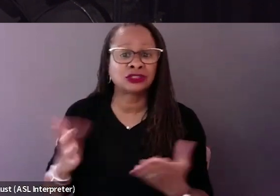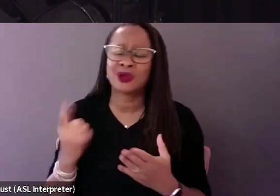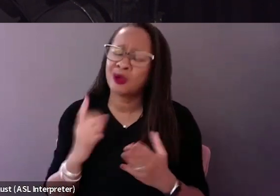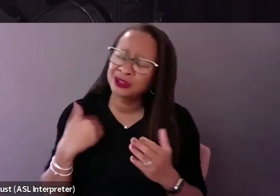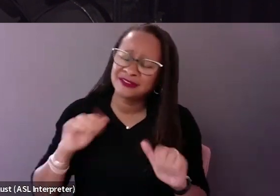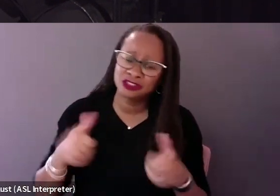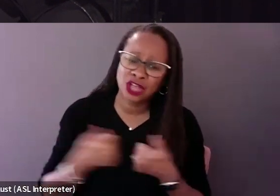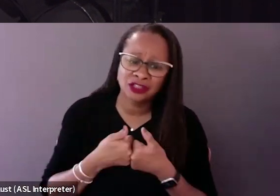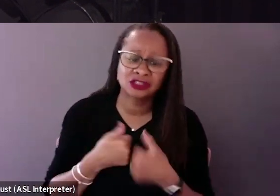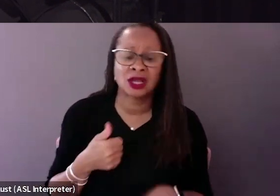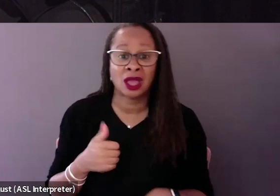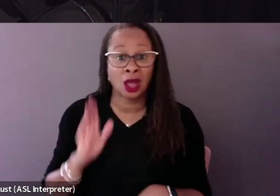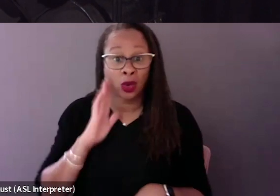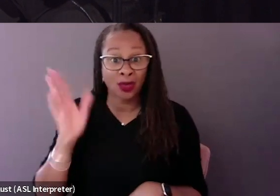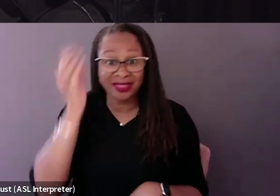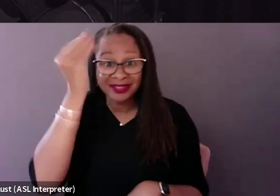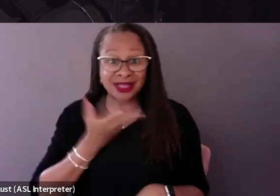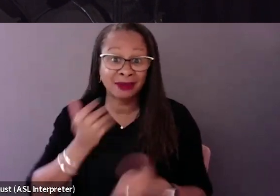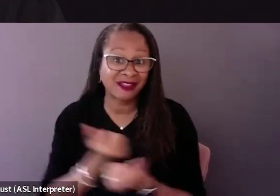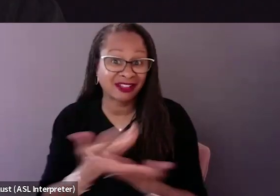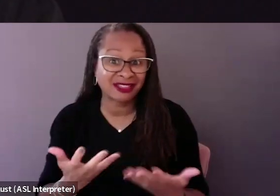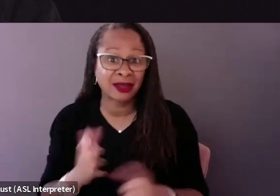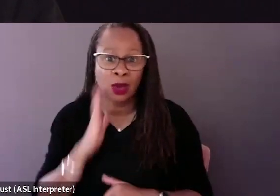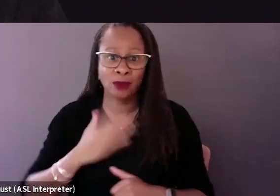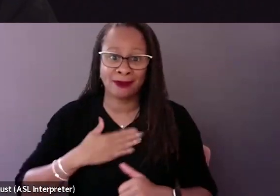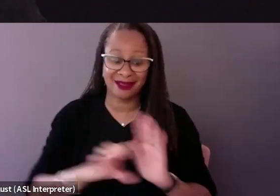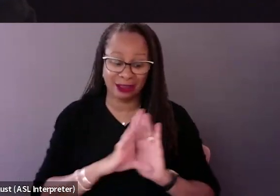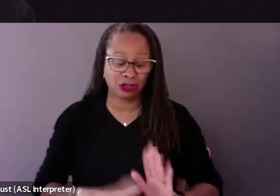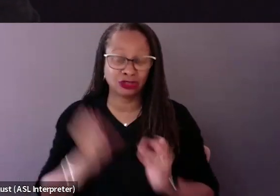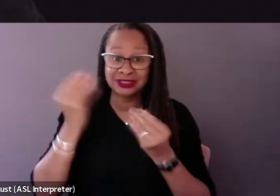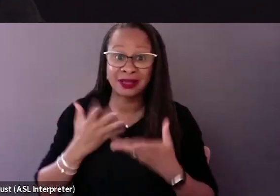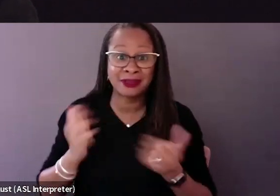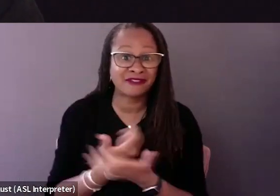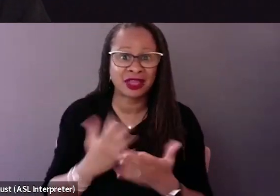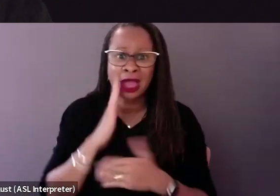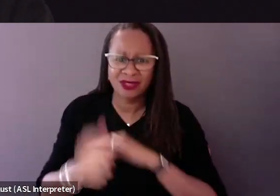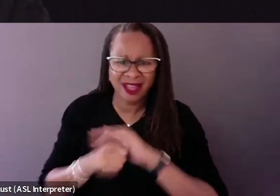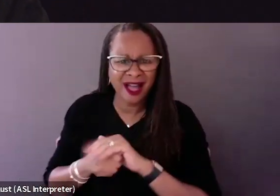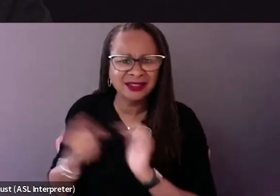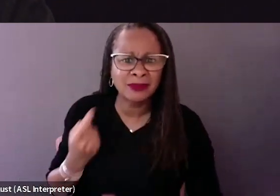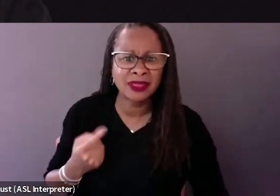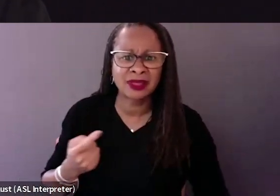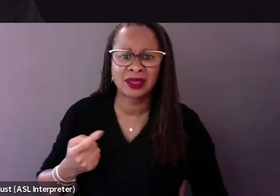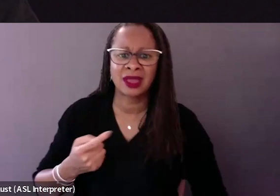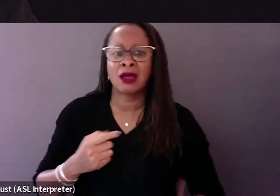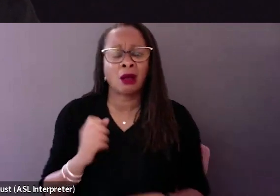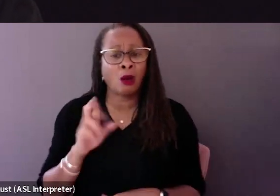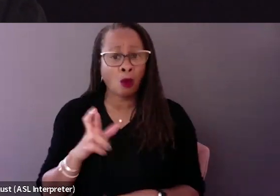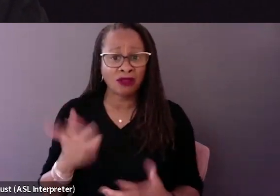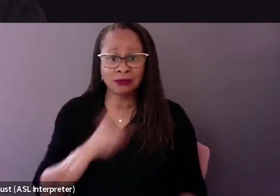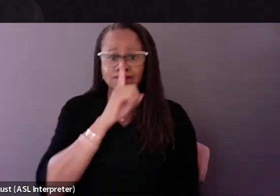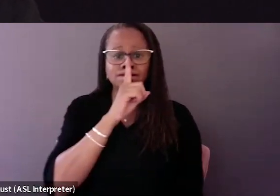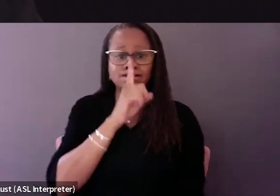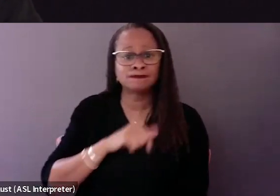of, are they going to tell me everything? And, are they hiding something, or are they pulling something back, or are